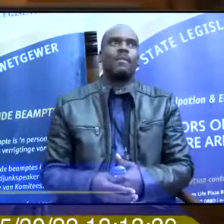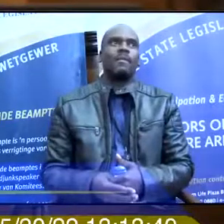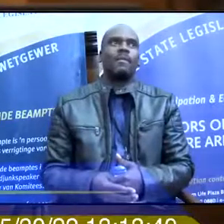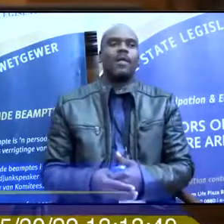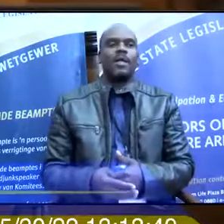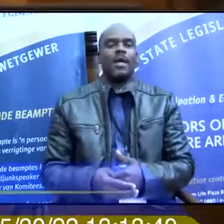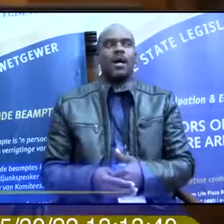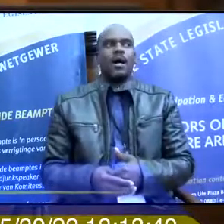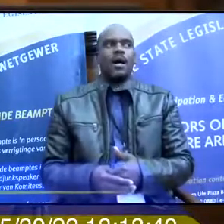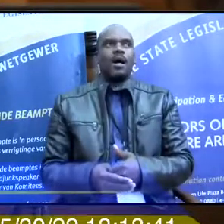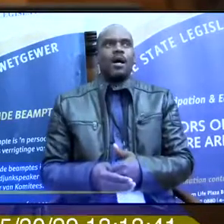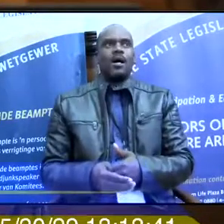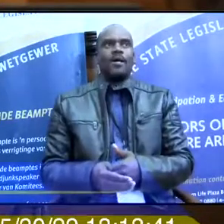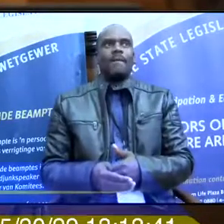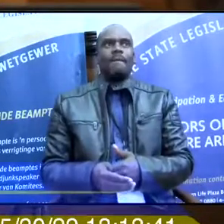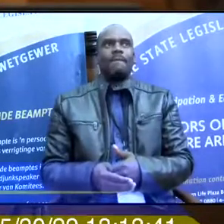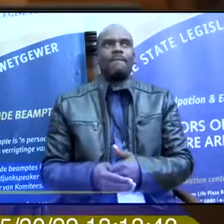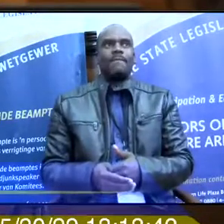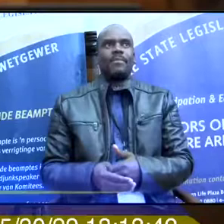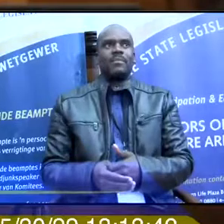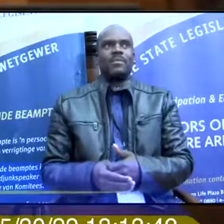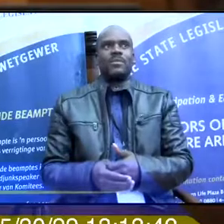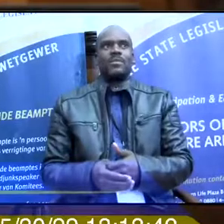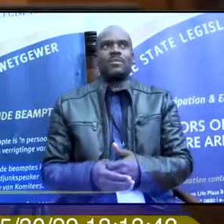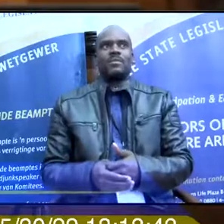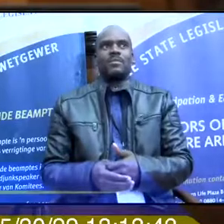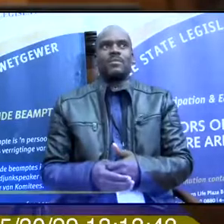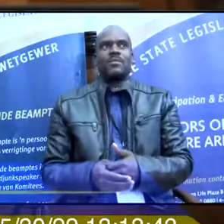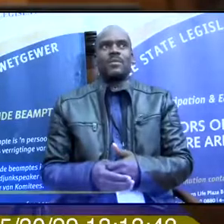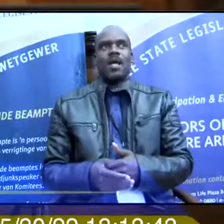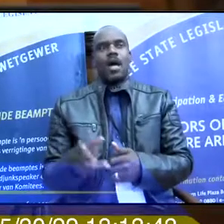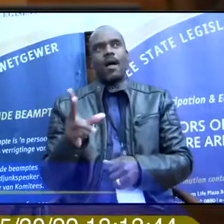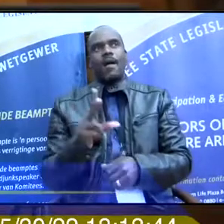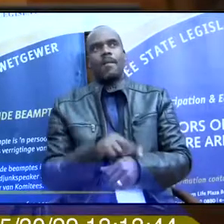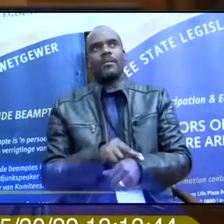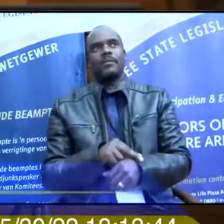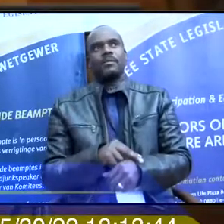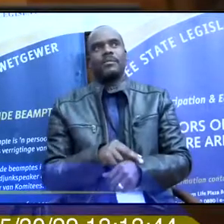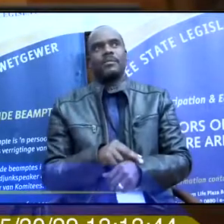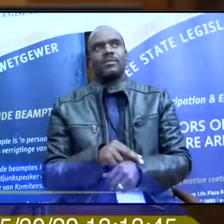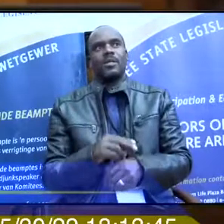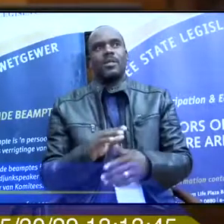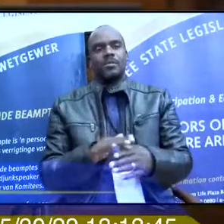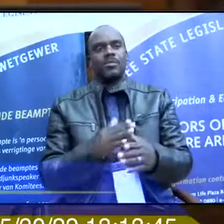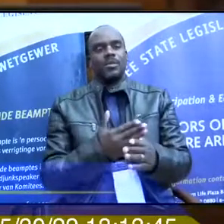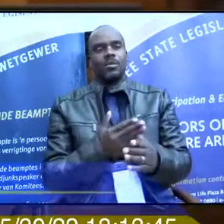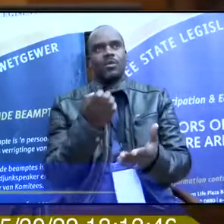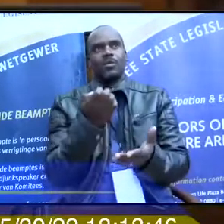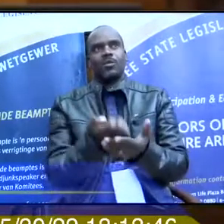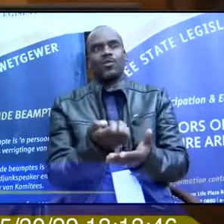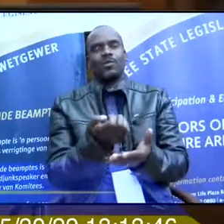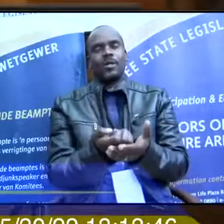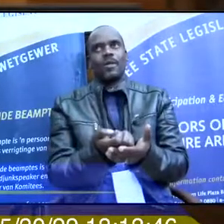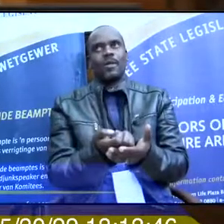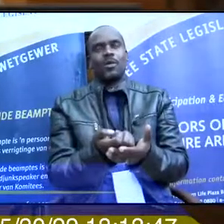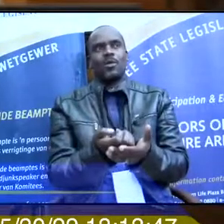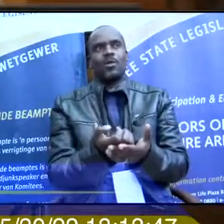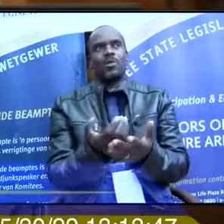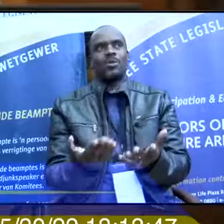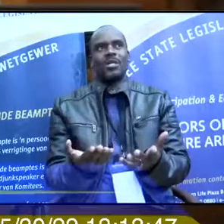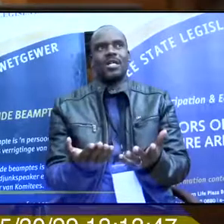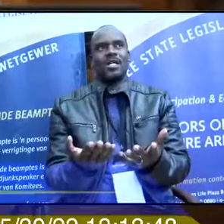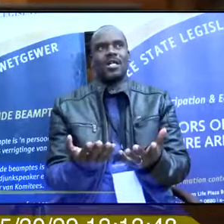furthermore madam speaker because of the economic situation we found